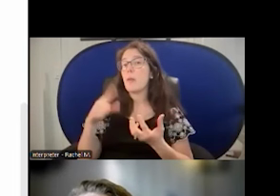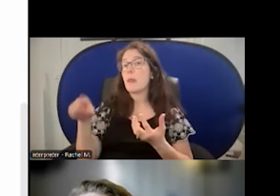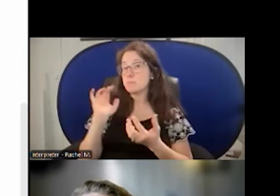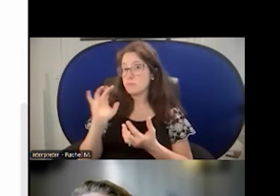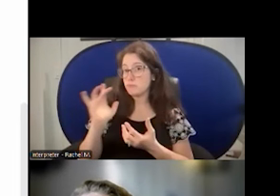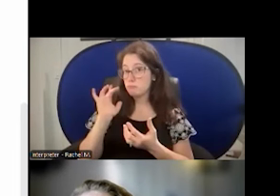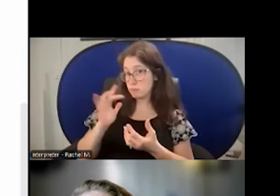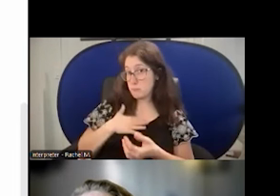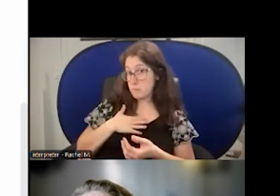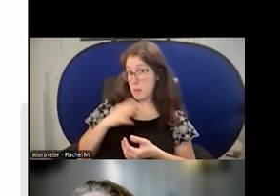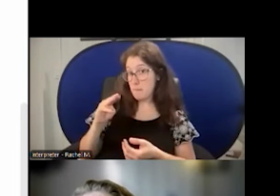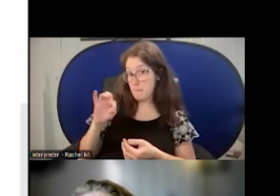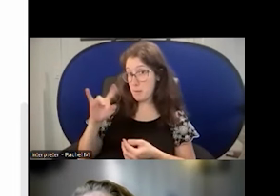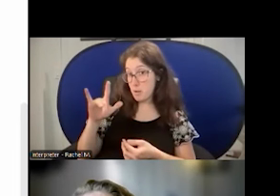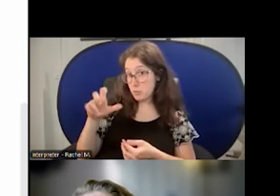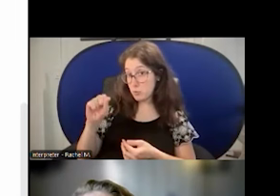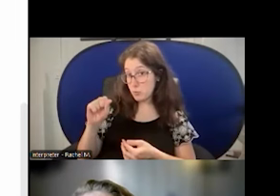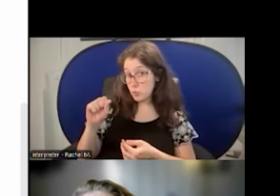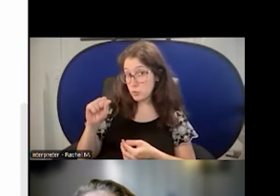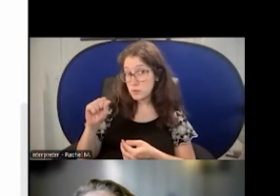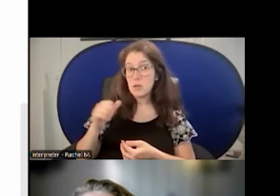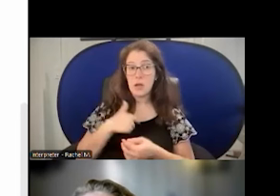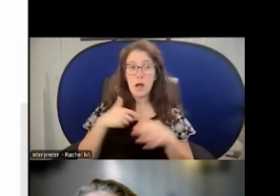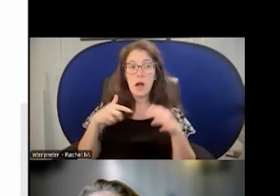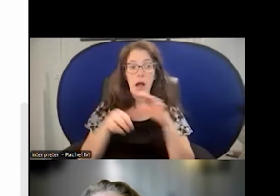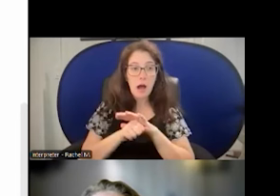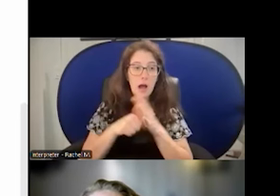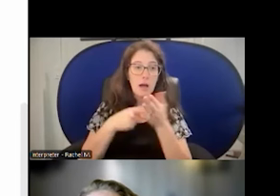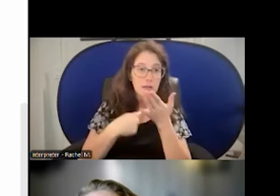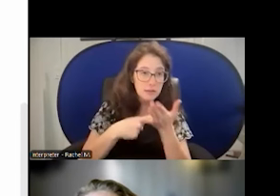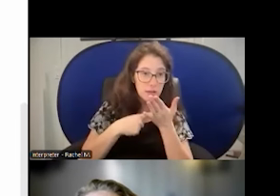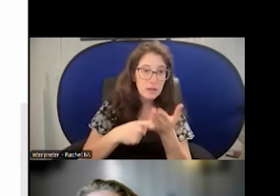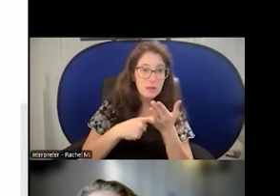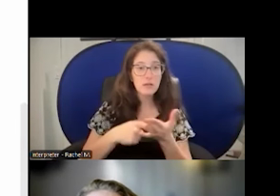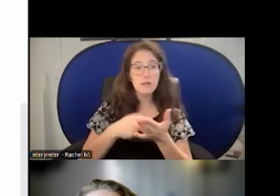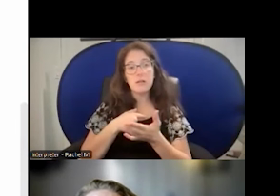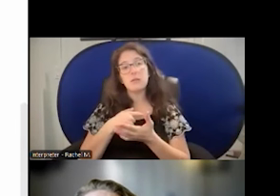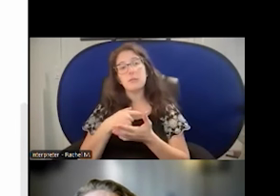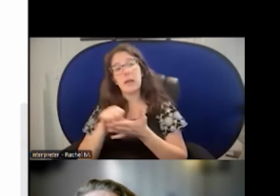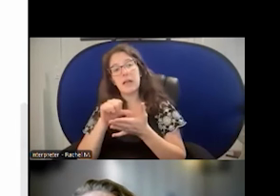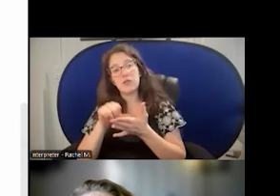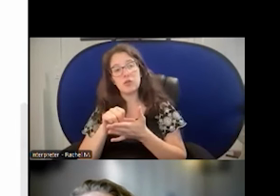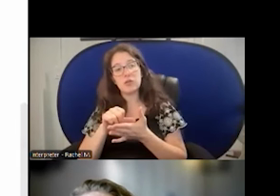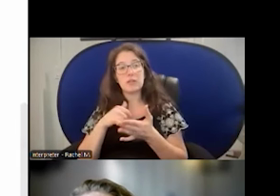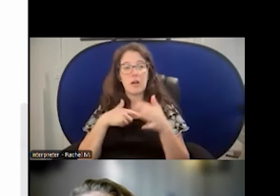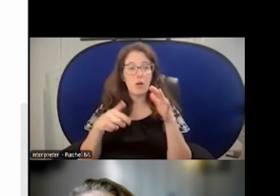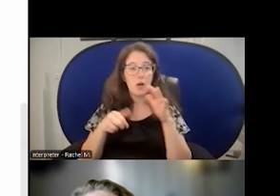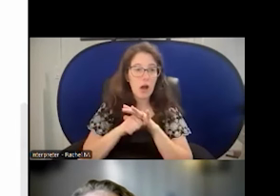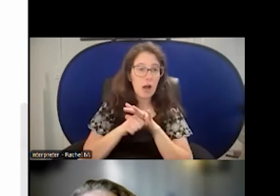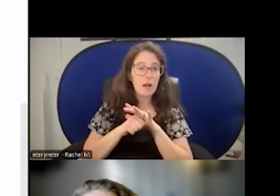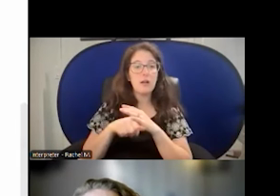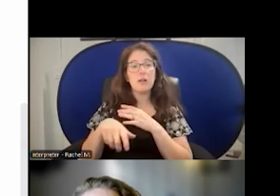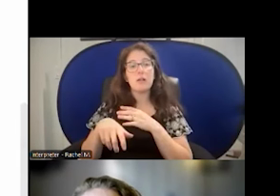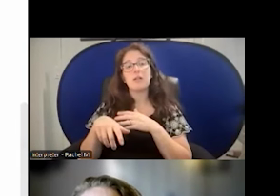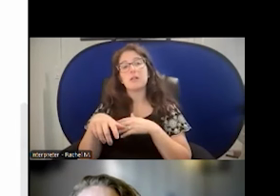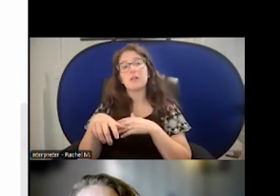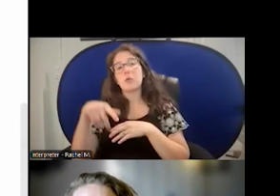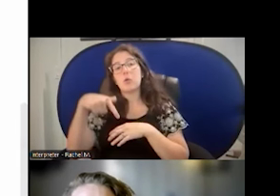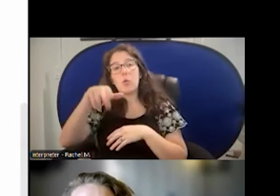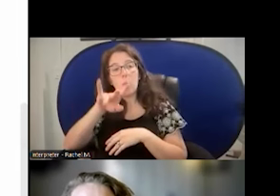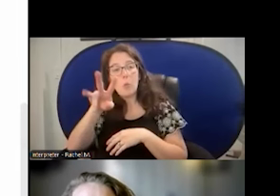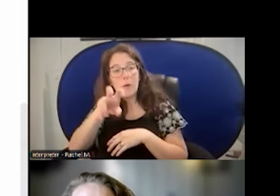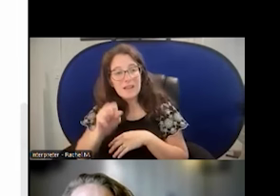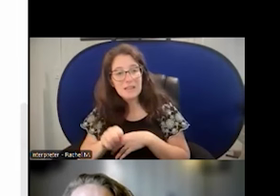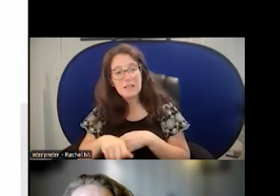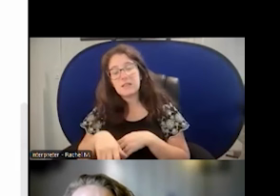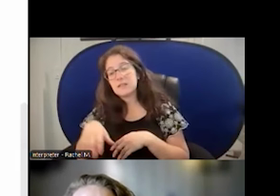best practices, I hide things like discussions, pages, quizzes, assignments. I don't want students going